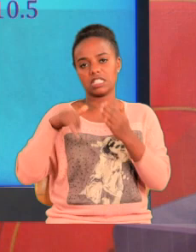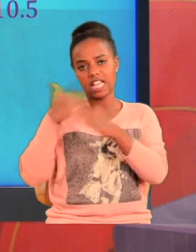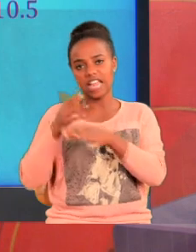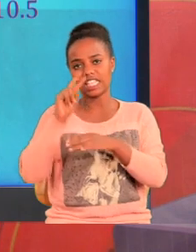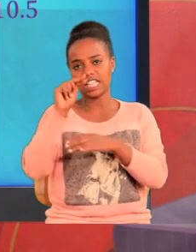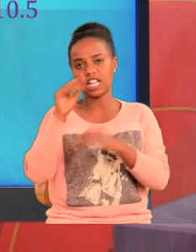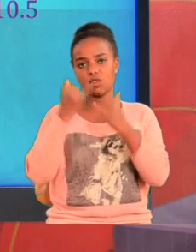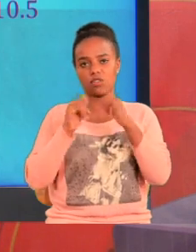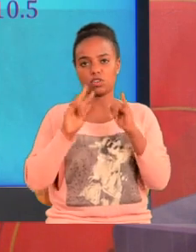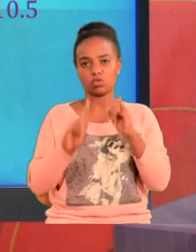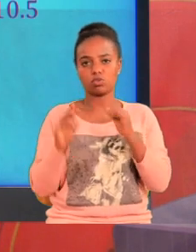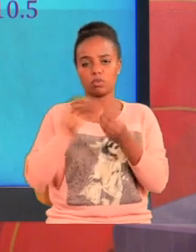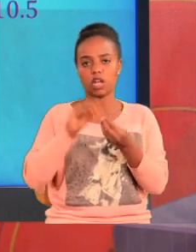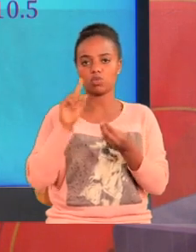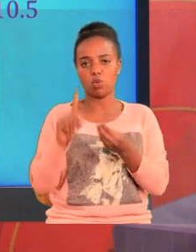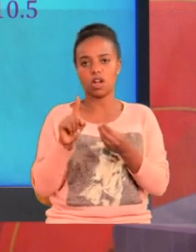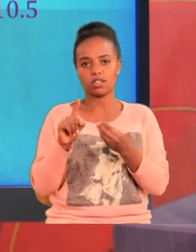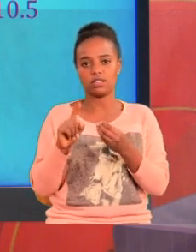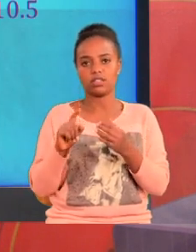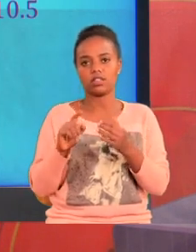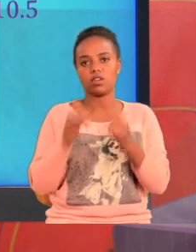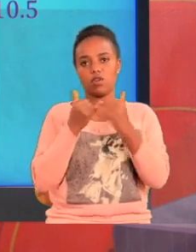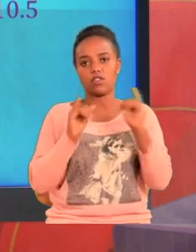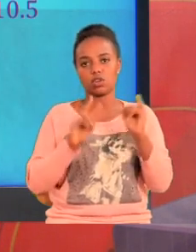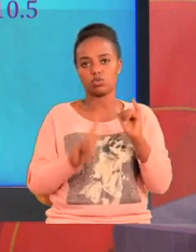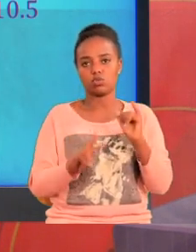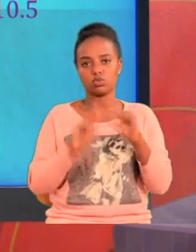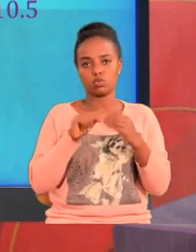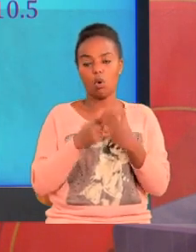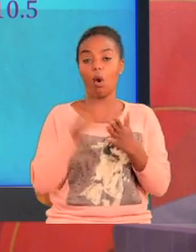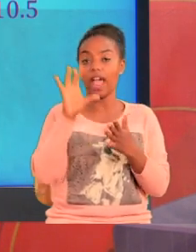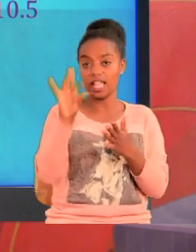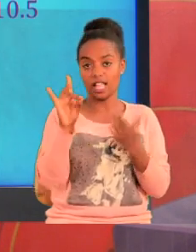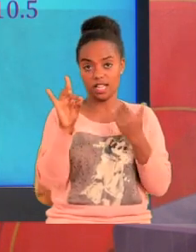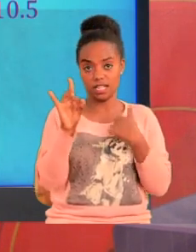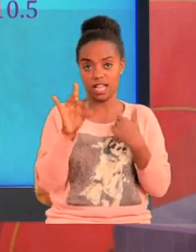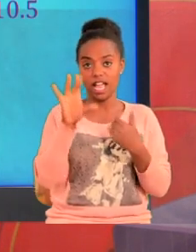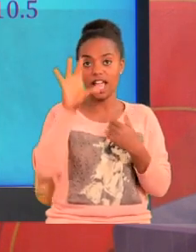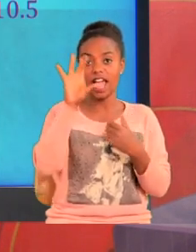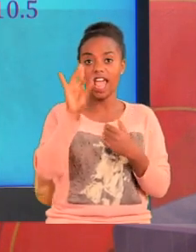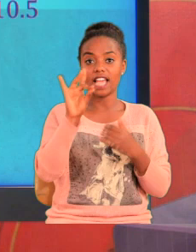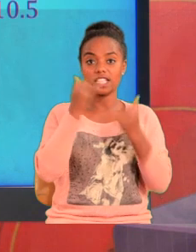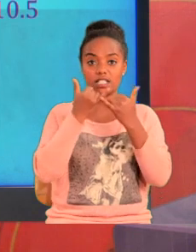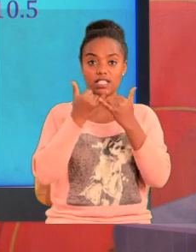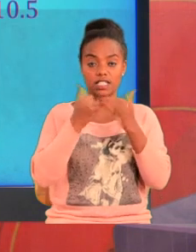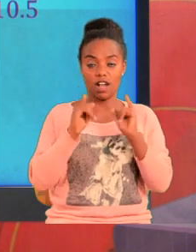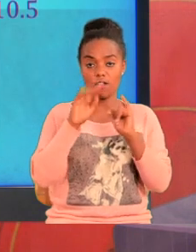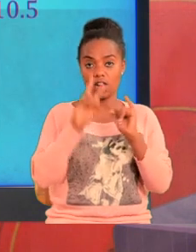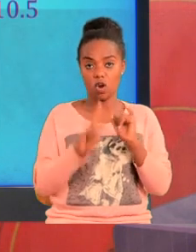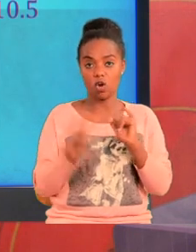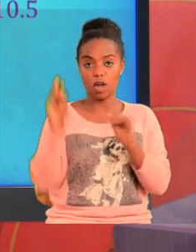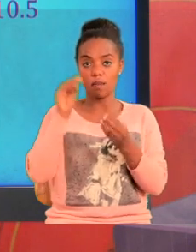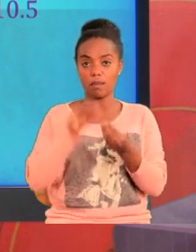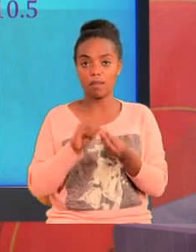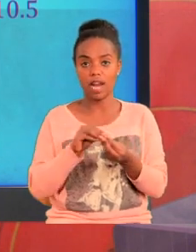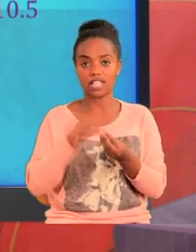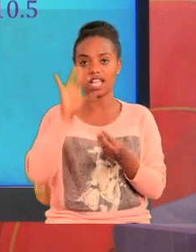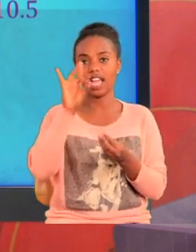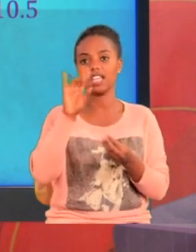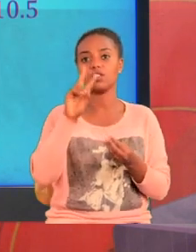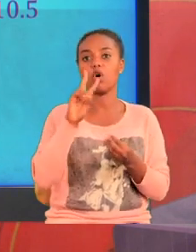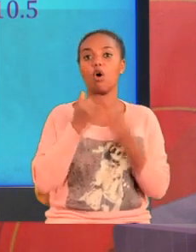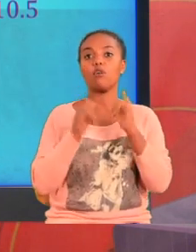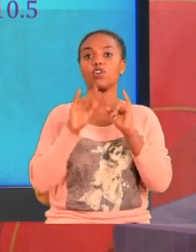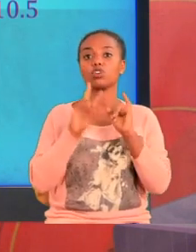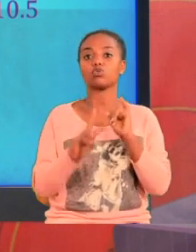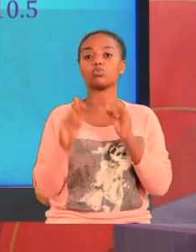item divided by 2. Therefore, we have 8 data set here. 8 divided by 2 item plus is the next item divided by